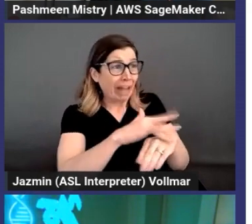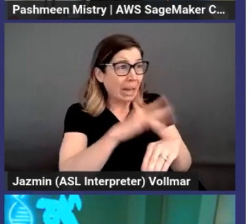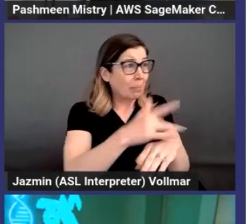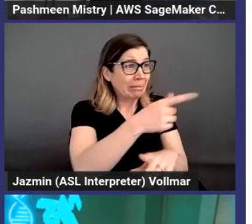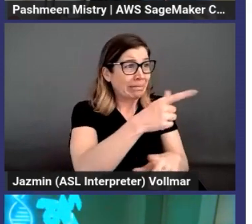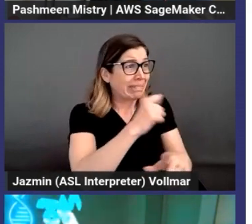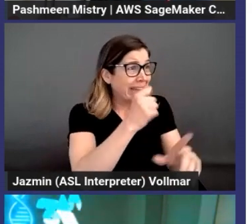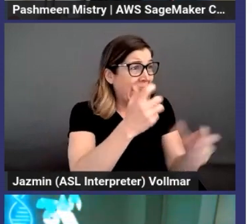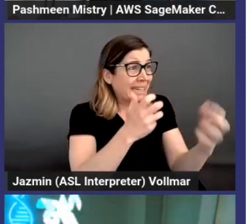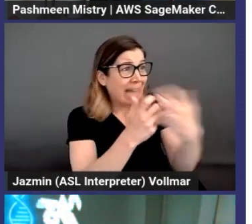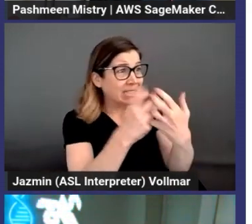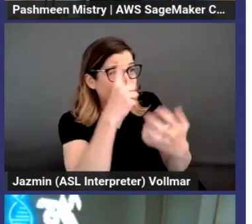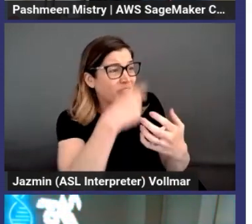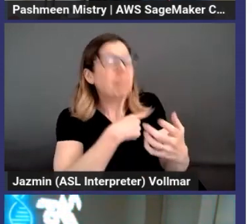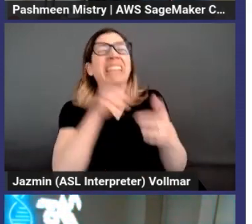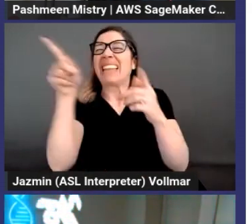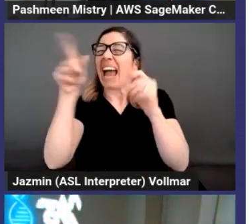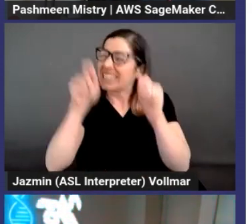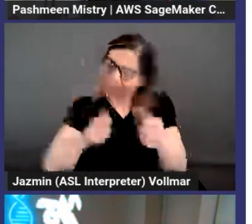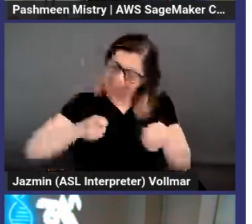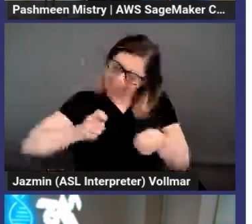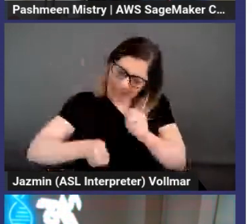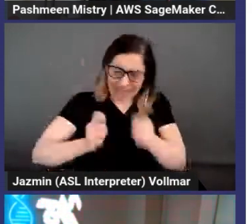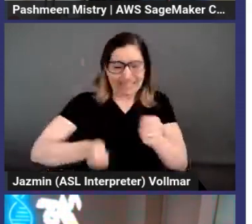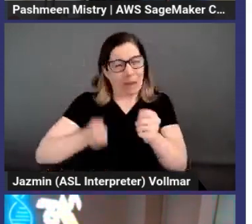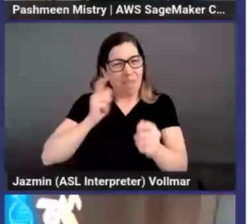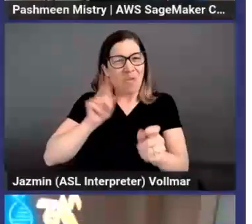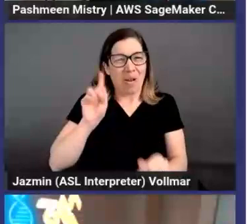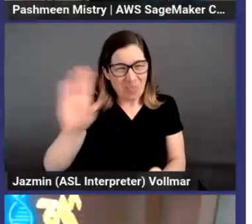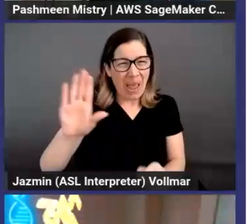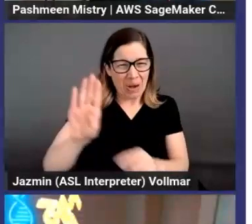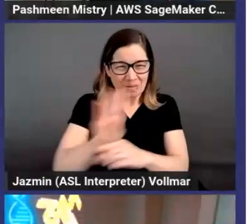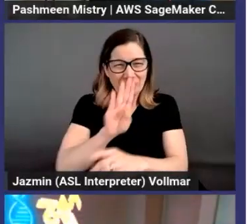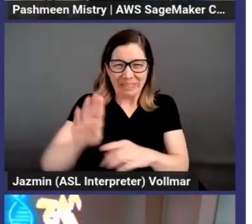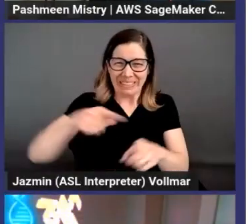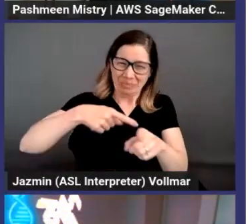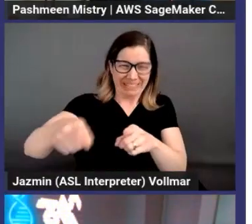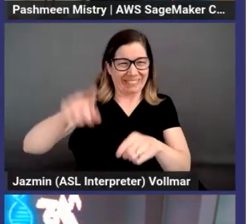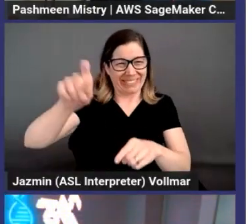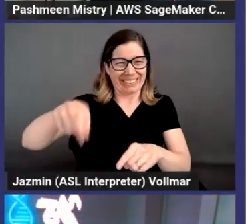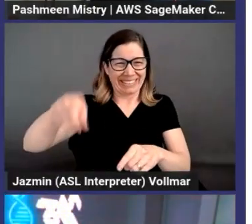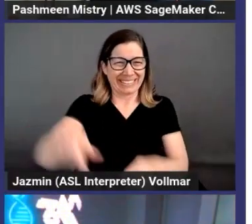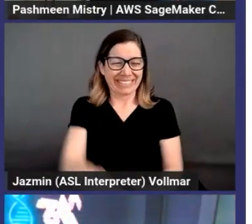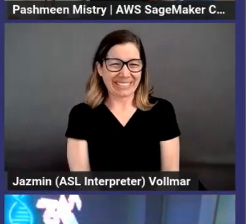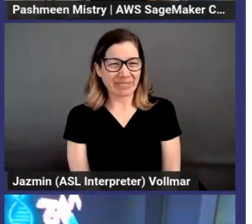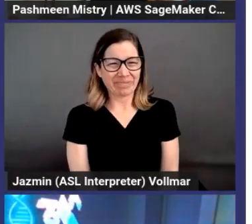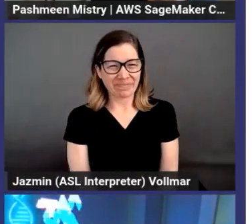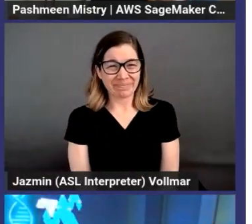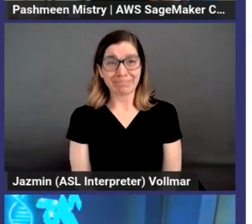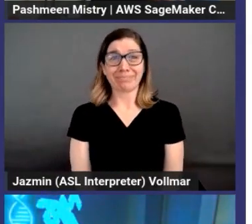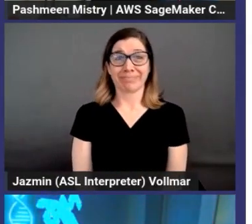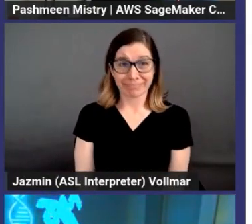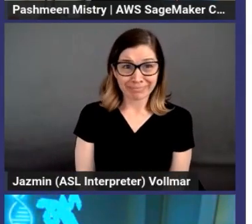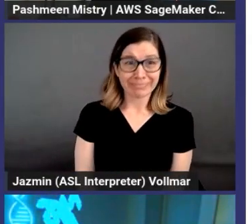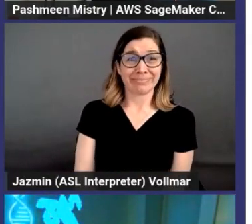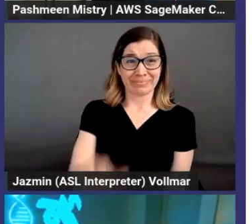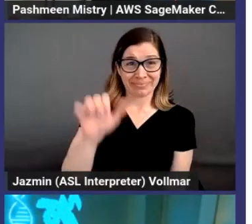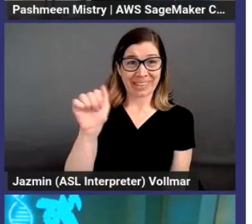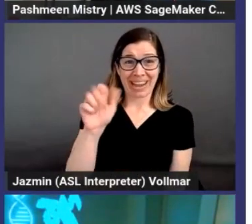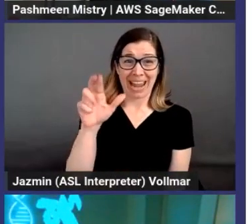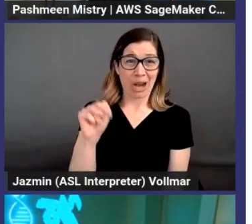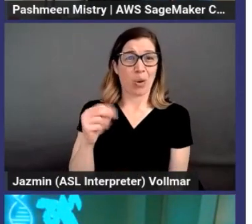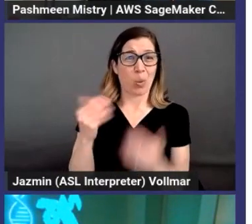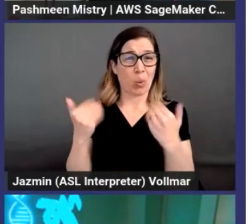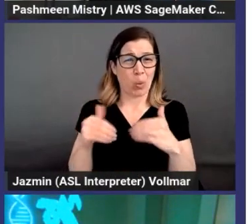can customize it and make it work for their business-specific use case. Yeah, that's also powerful.